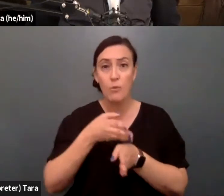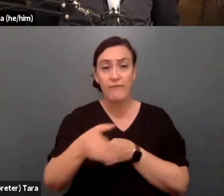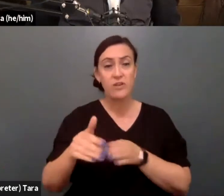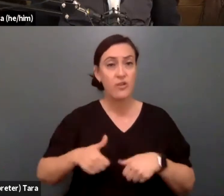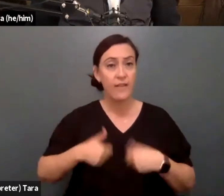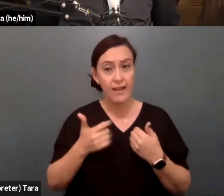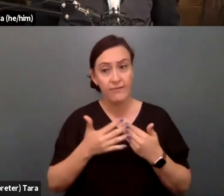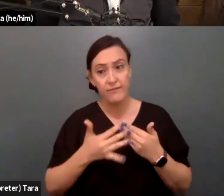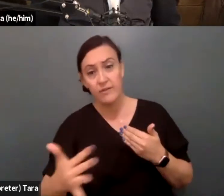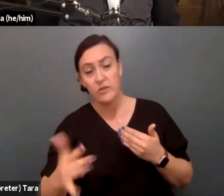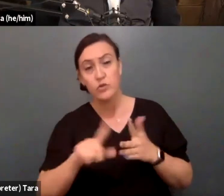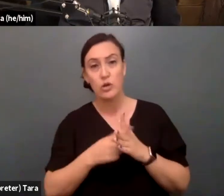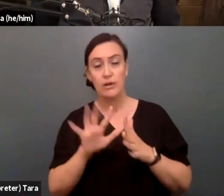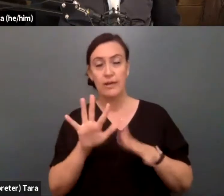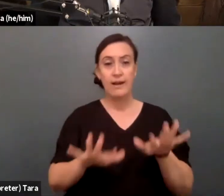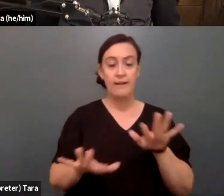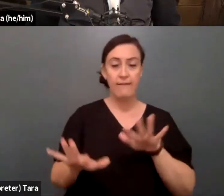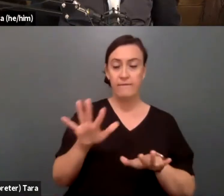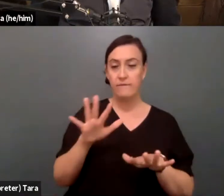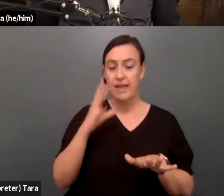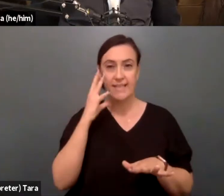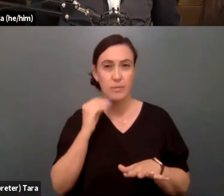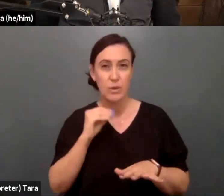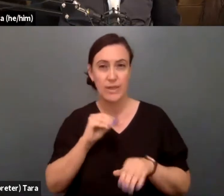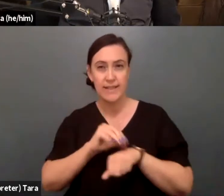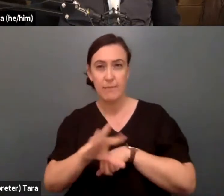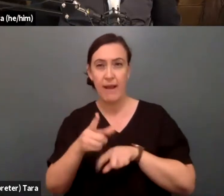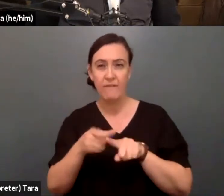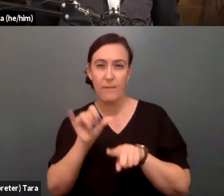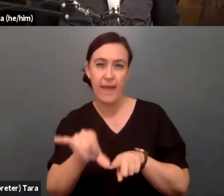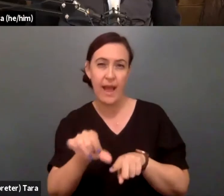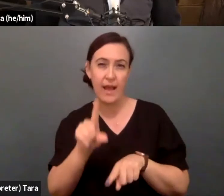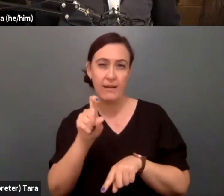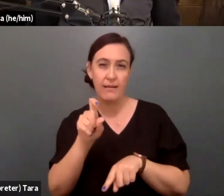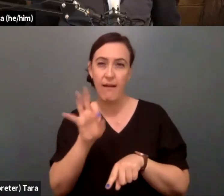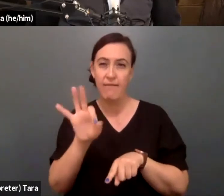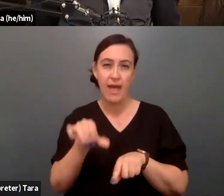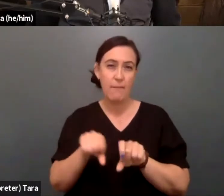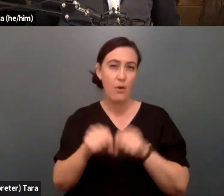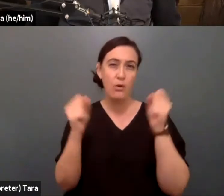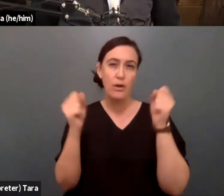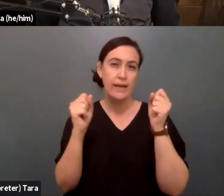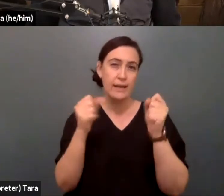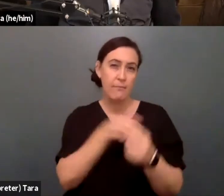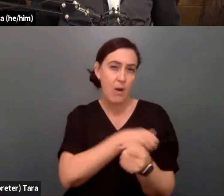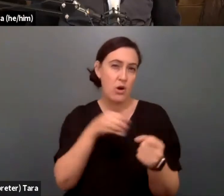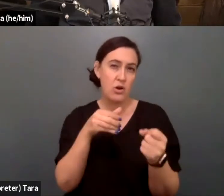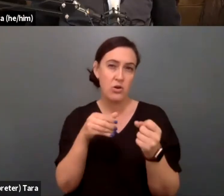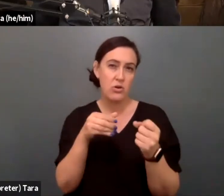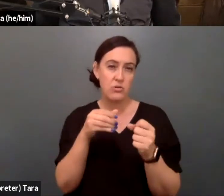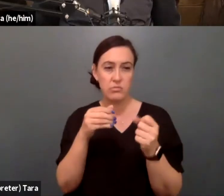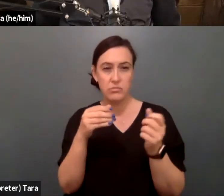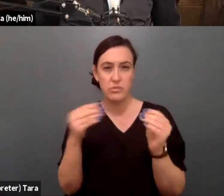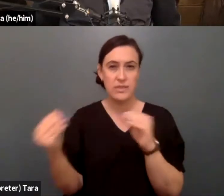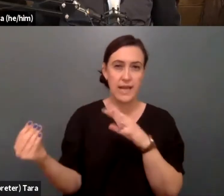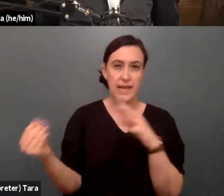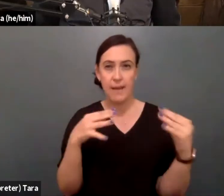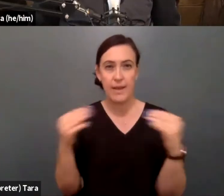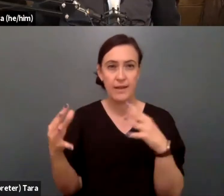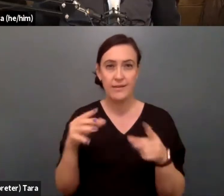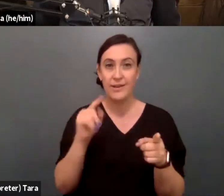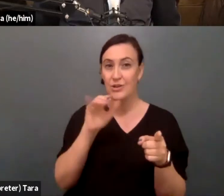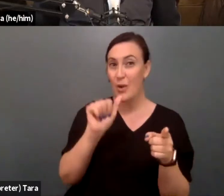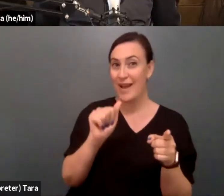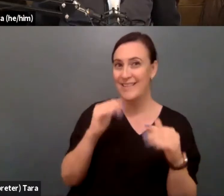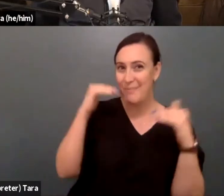you began to sort of experience the impact of faulty power dynamic. Toya's smiling, so I want